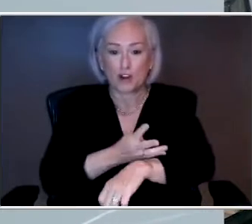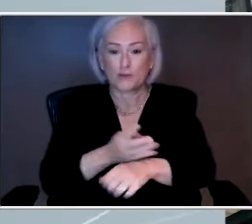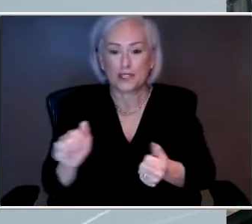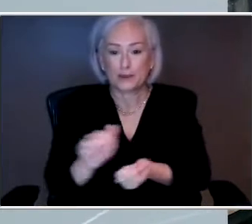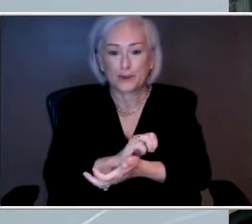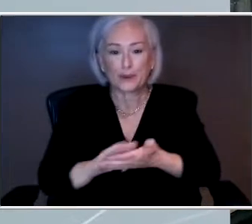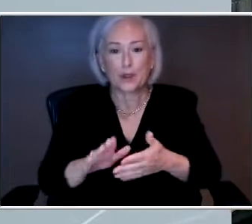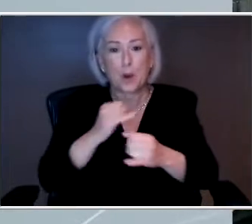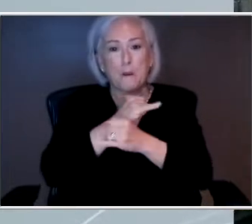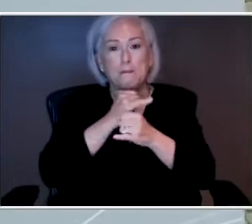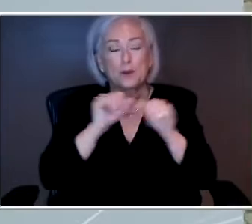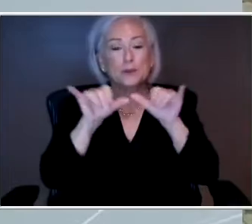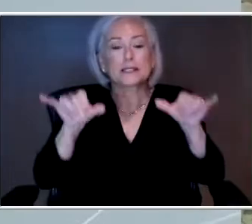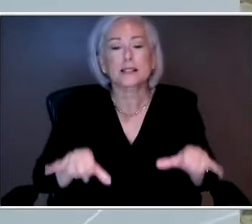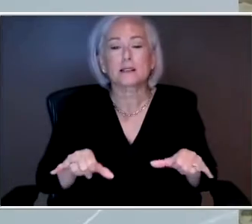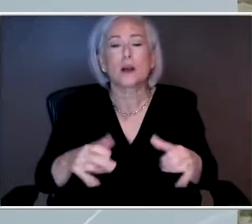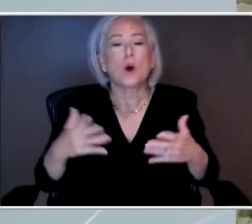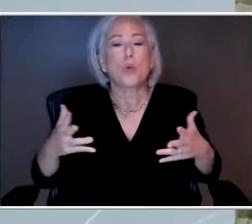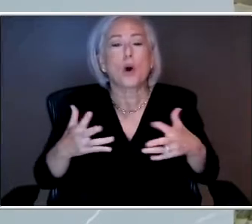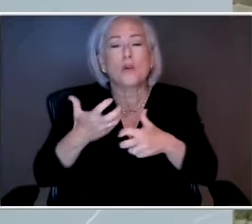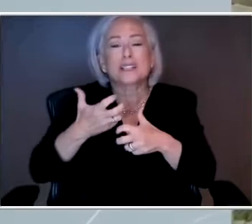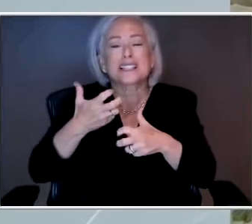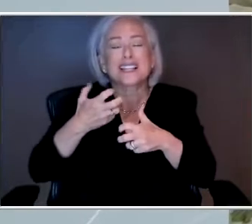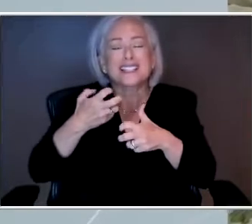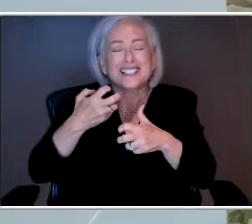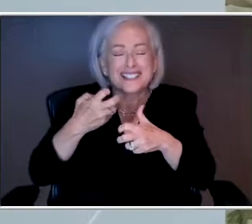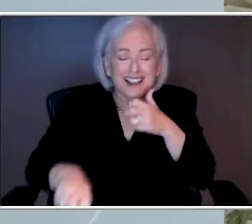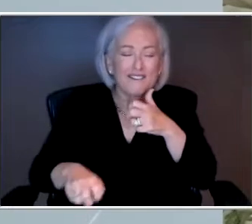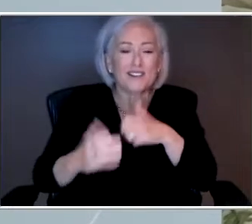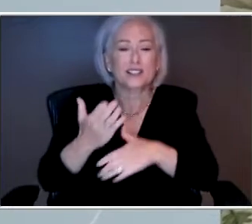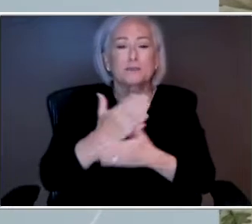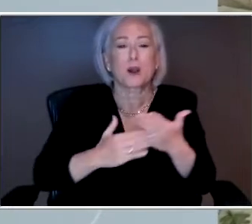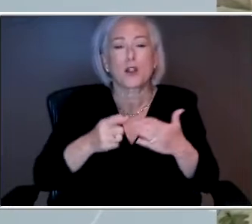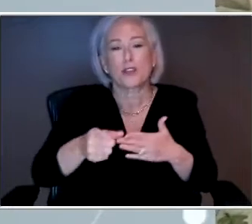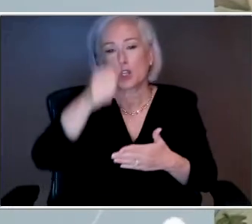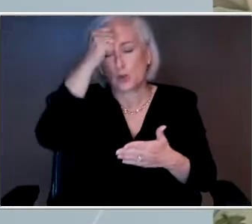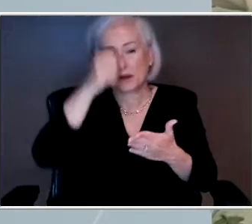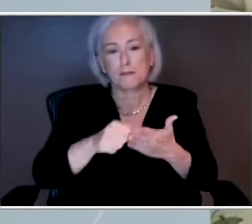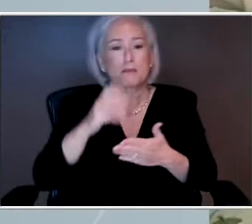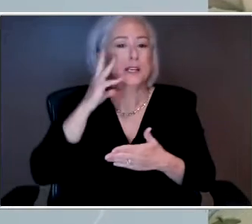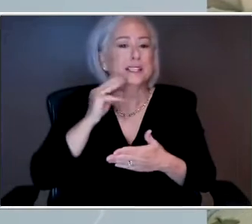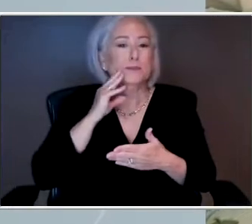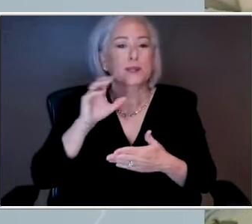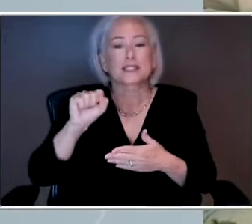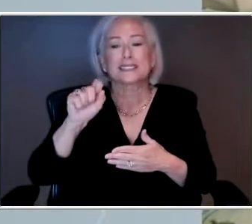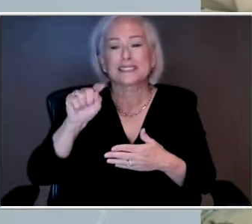toughest part that you remember going through those stem cell transplants?